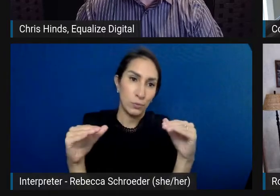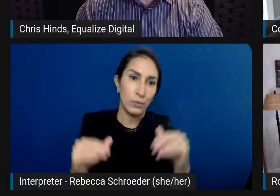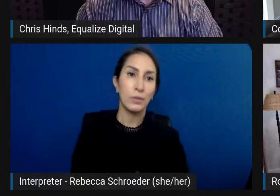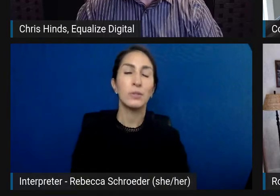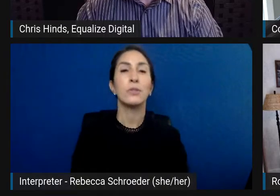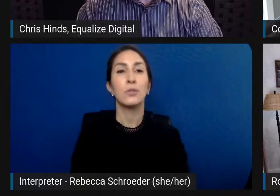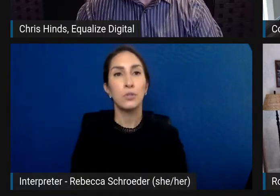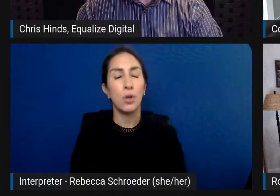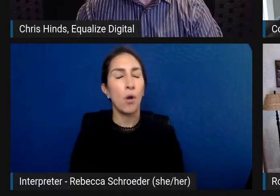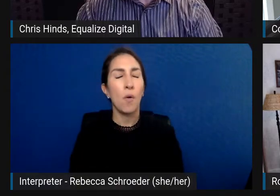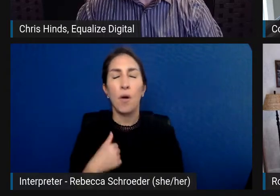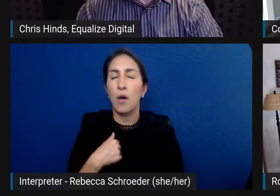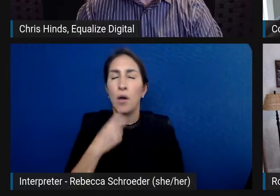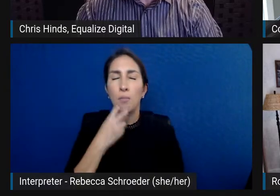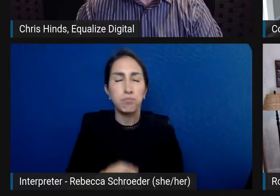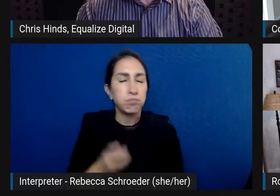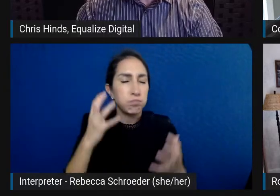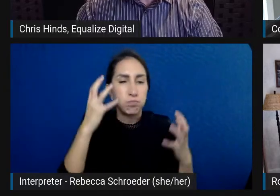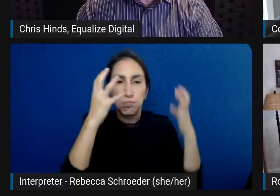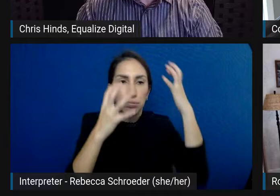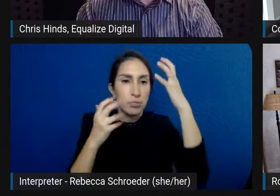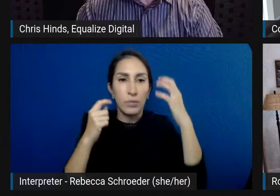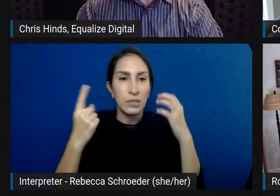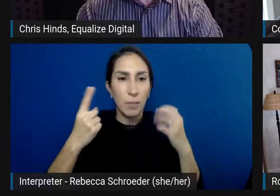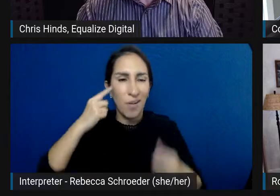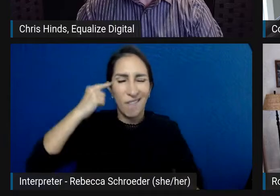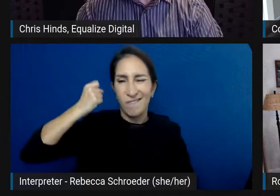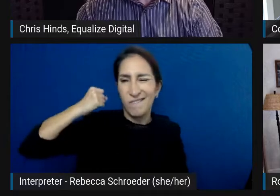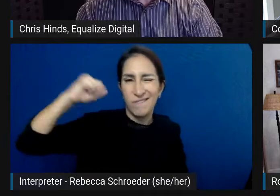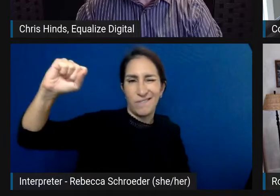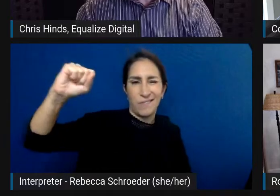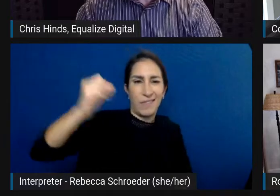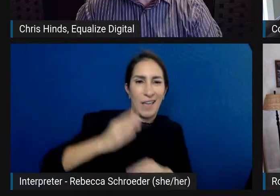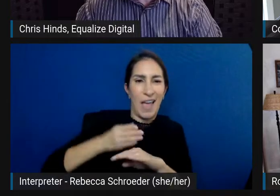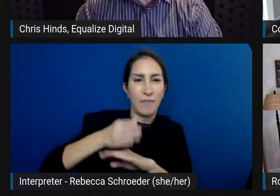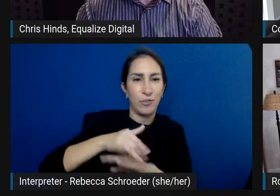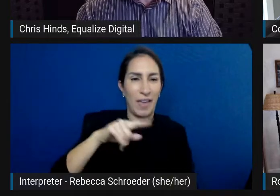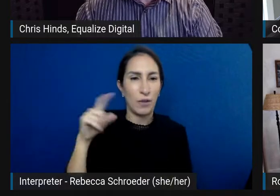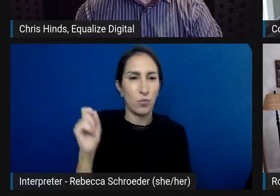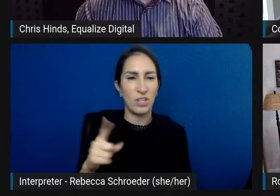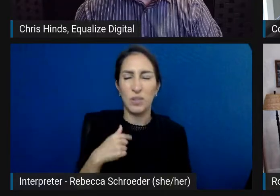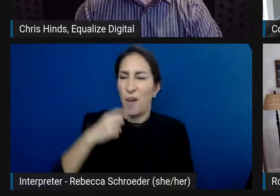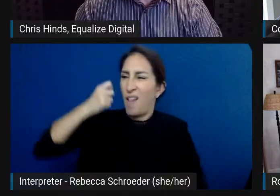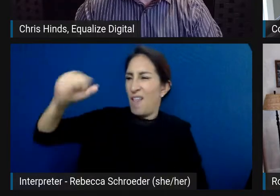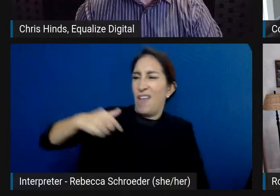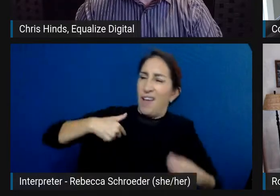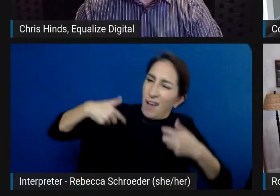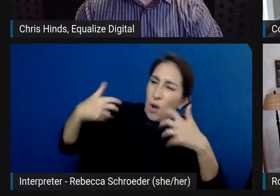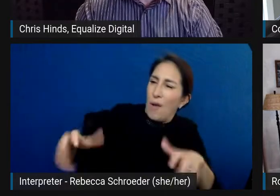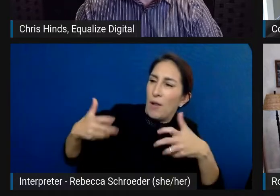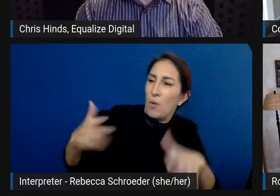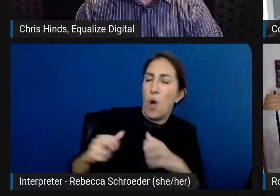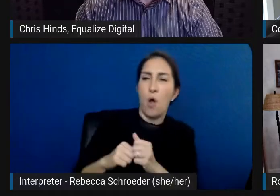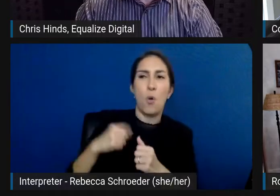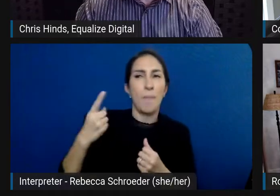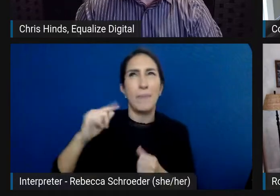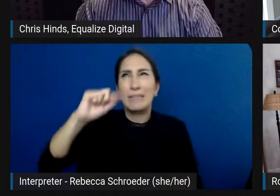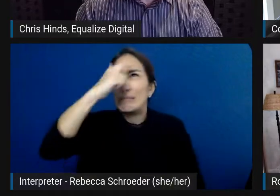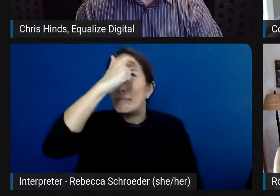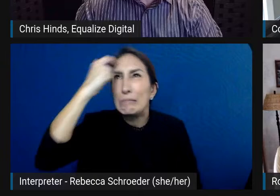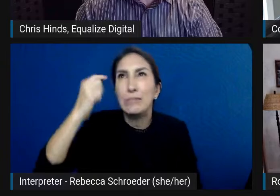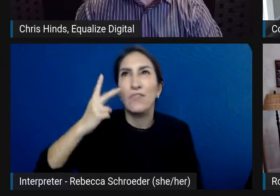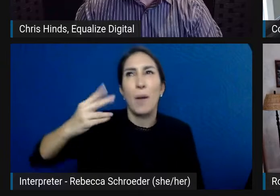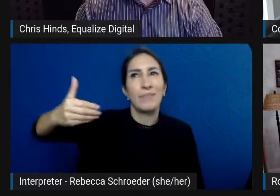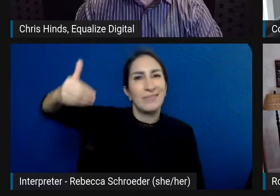It's baffling to me when someone pushes back, after that question. At that point, maybe someone burned them at one point. I'm not